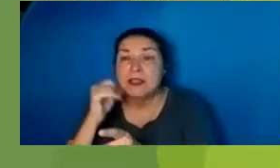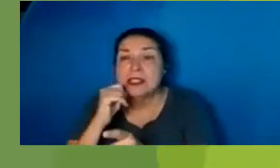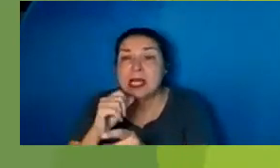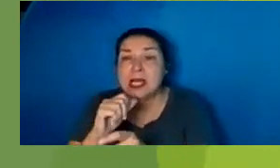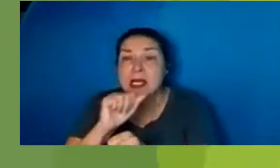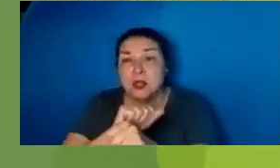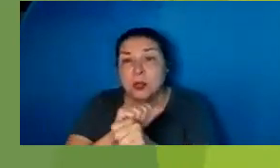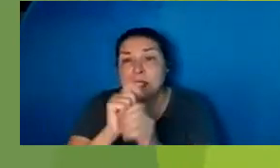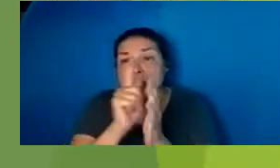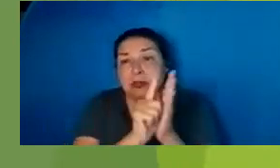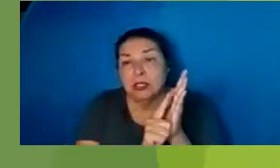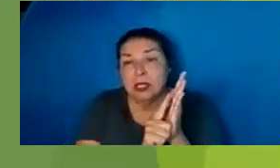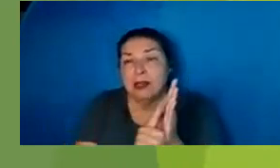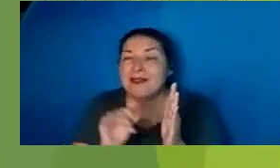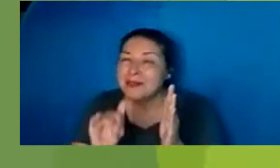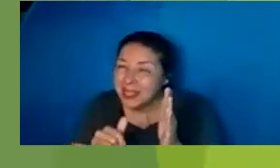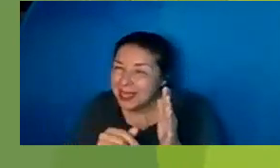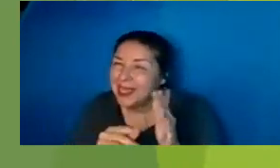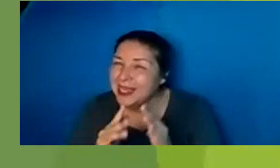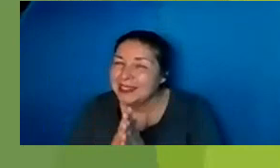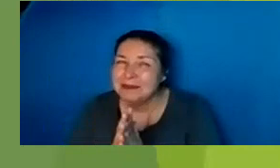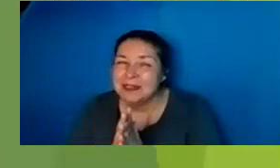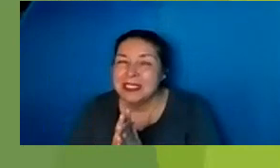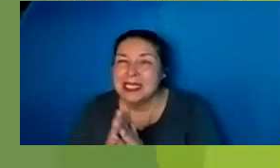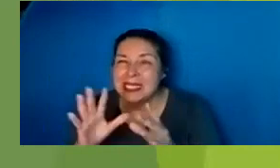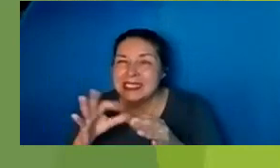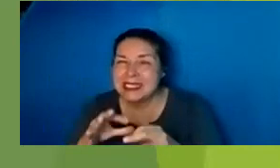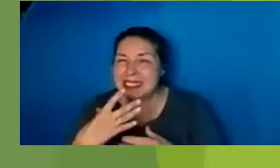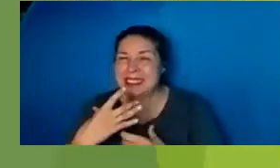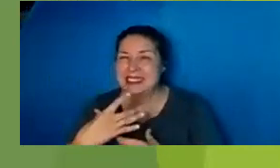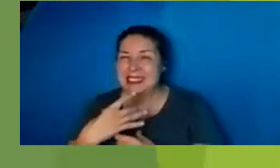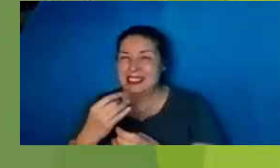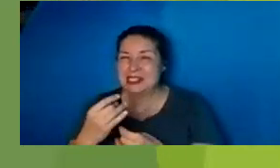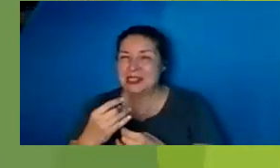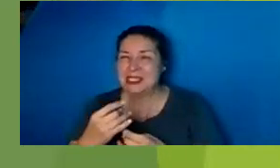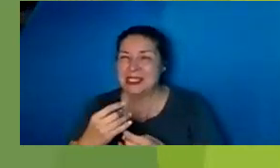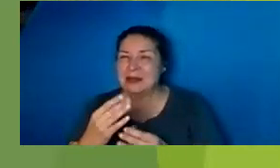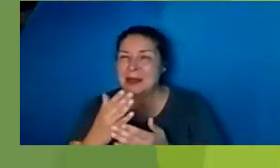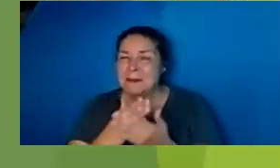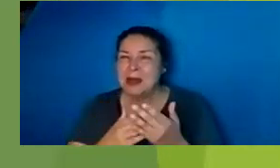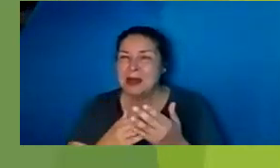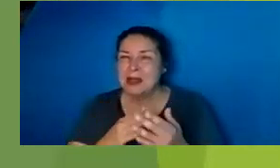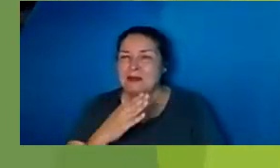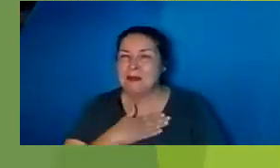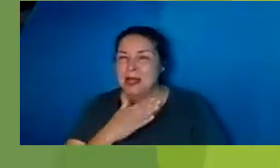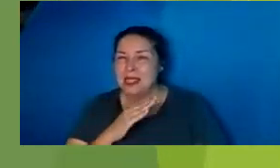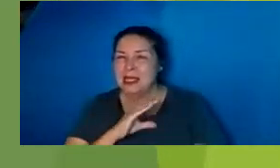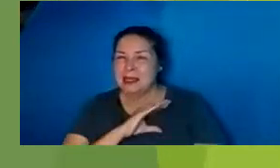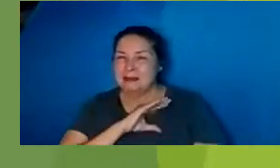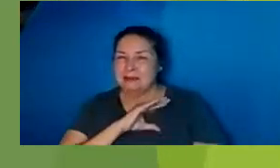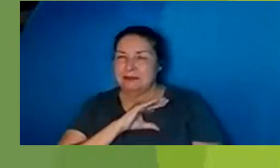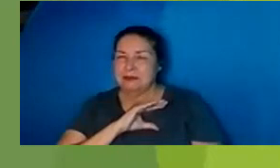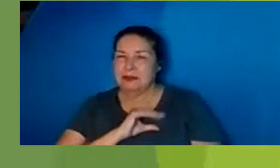law? This poses a very real threat to my self-esteem, which is based on my self-righteousness,